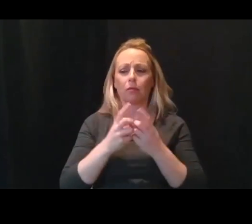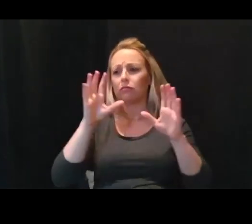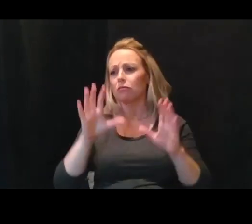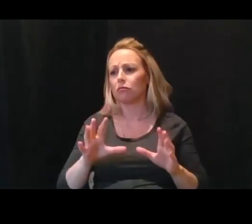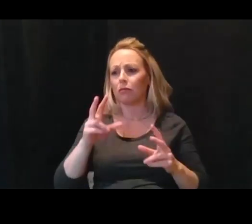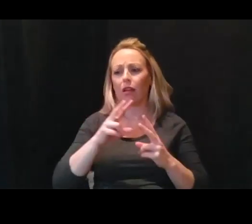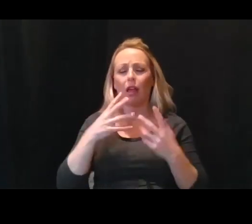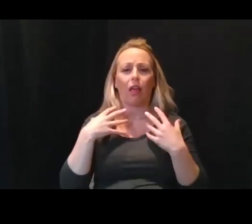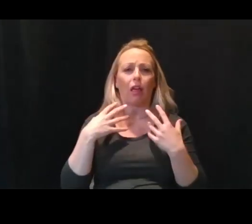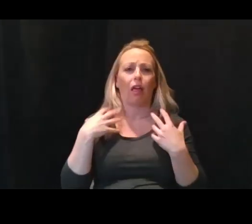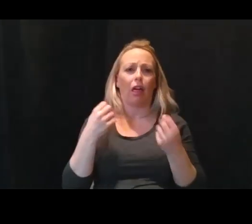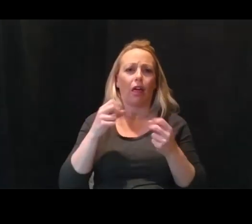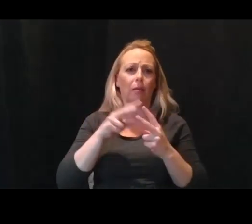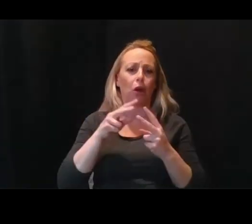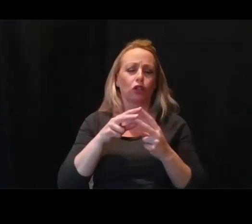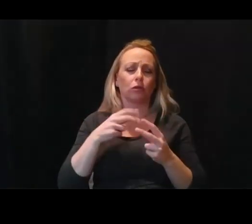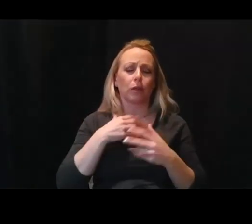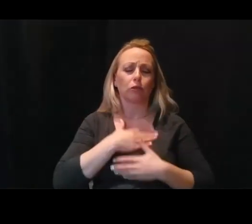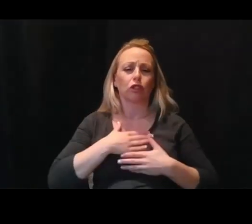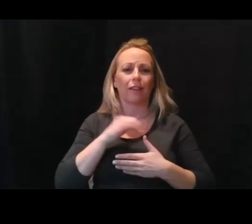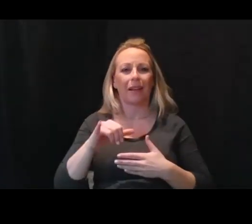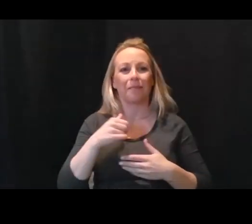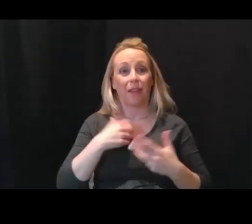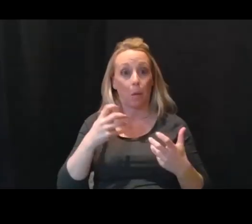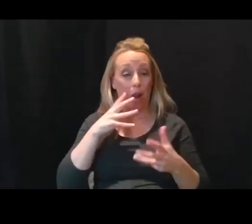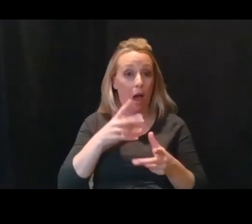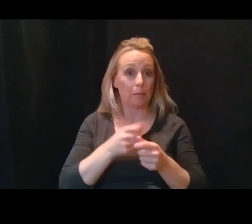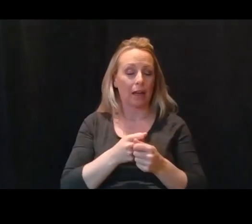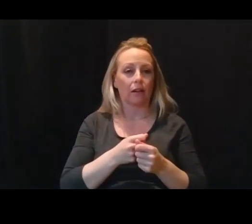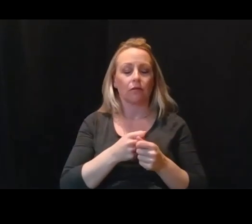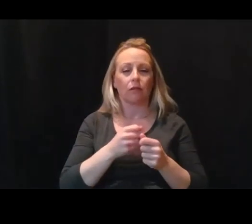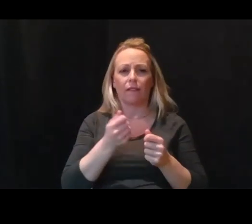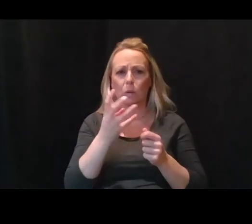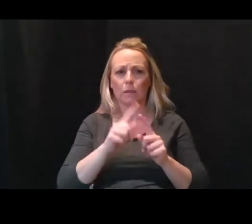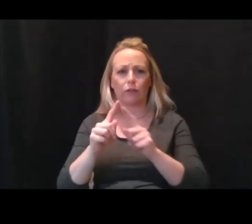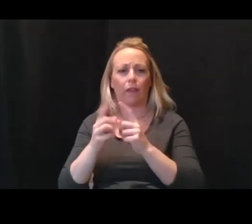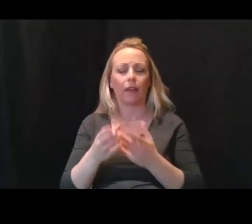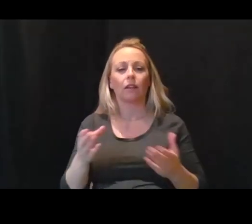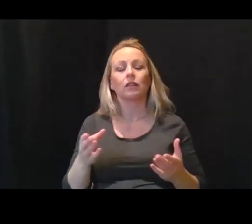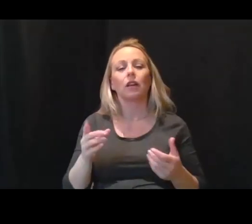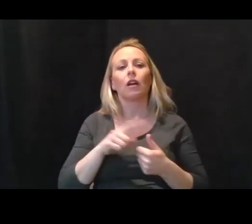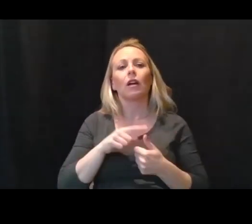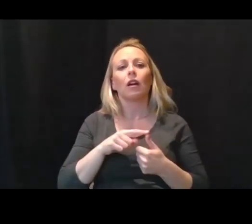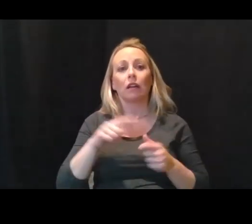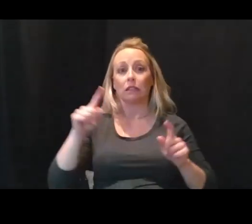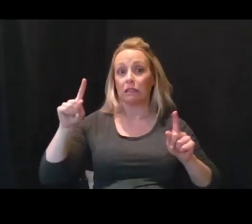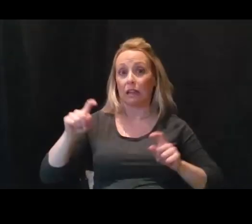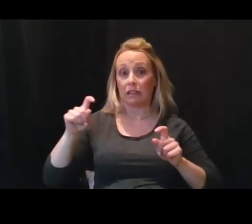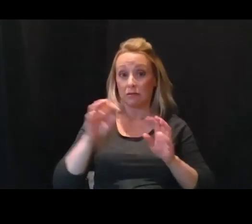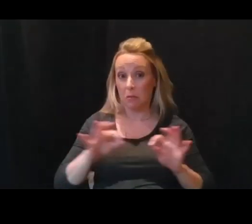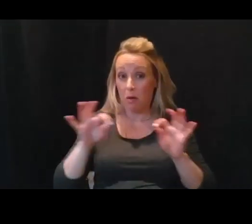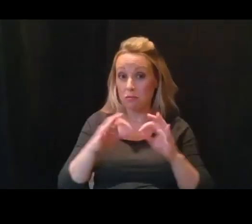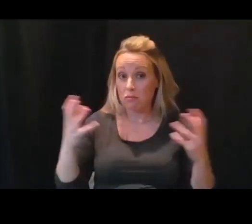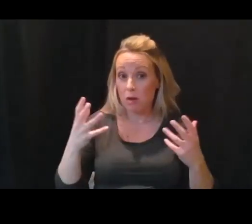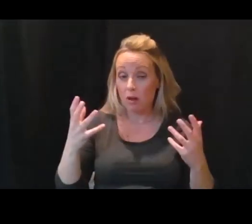appreciate that. I did want to update on a number of different things. The first one, just on testing, I think it's important that we remember